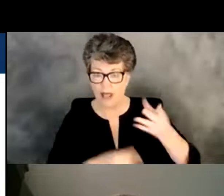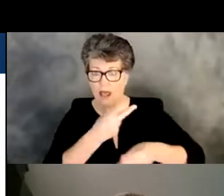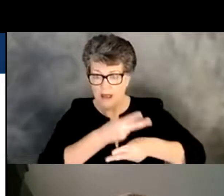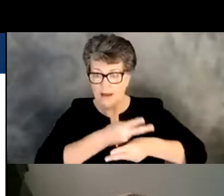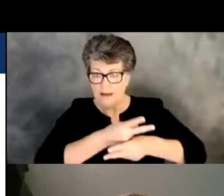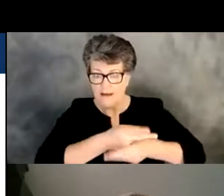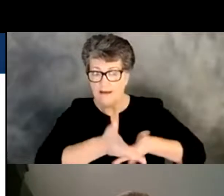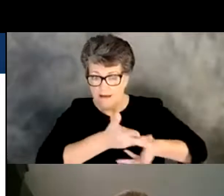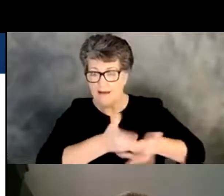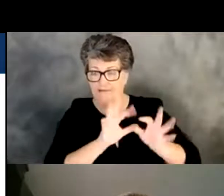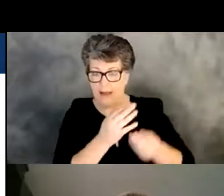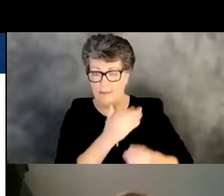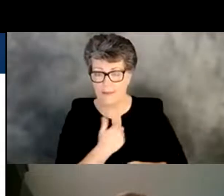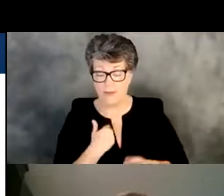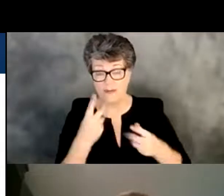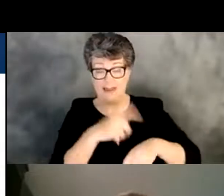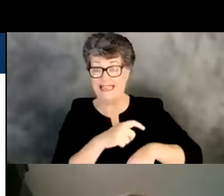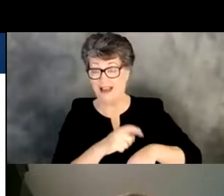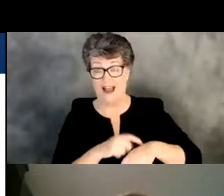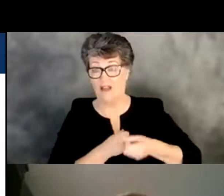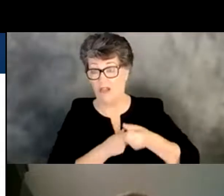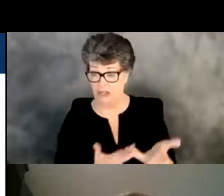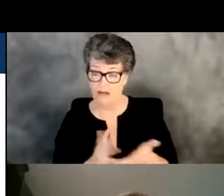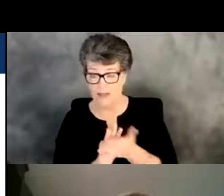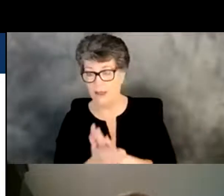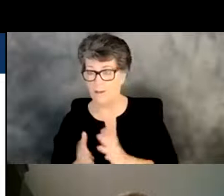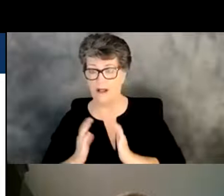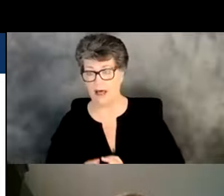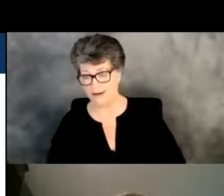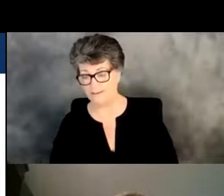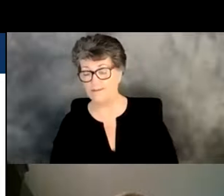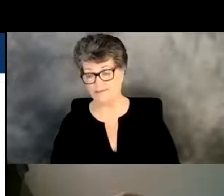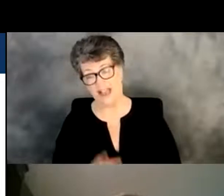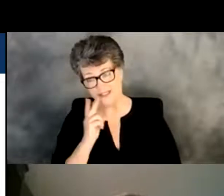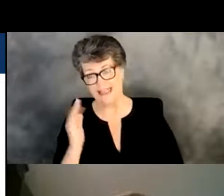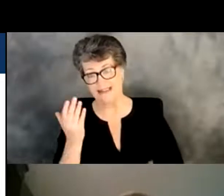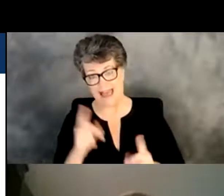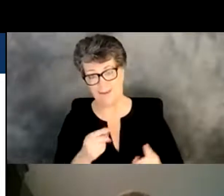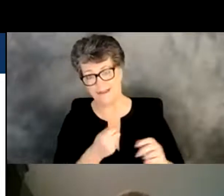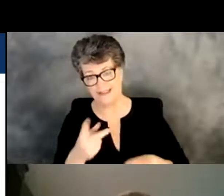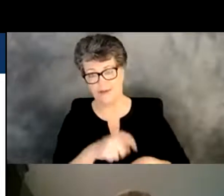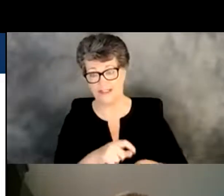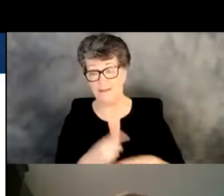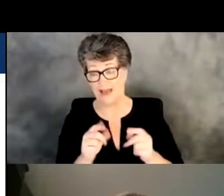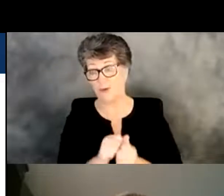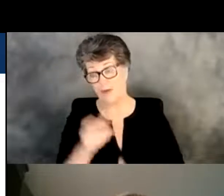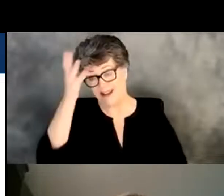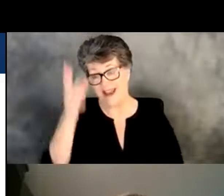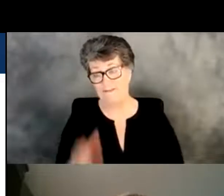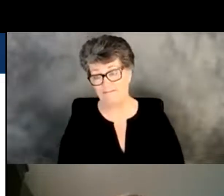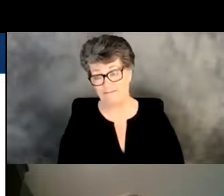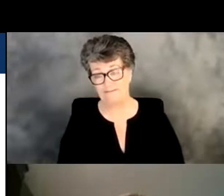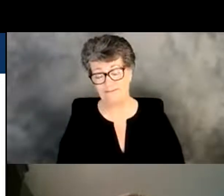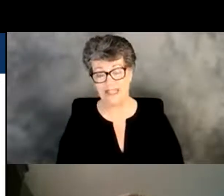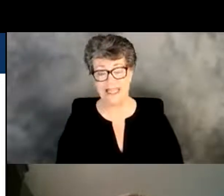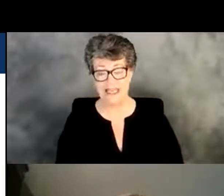one that many times they become the client. I've seen it happen several times. In fact, it happened with my dad. And to